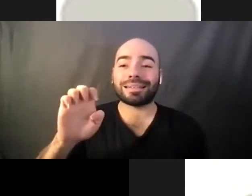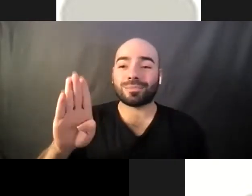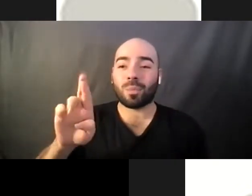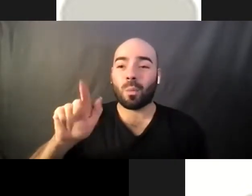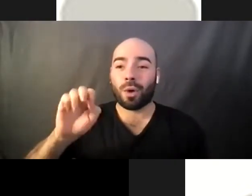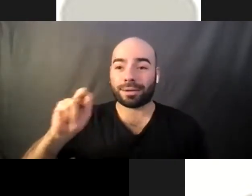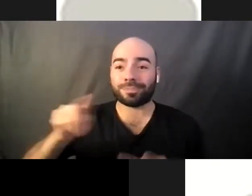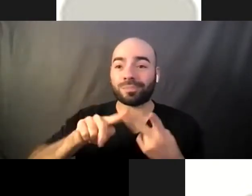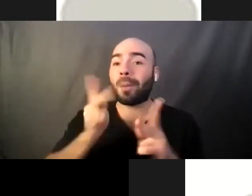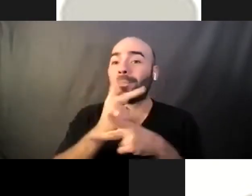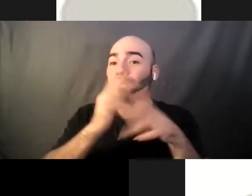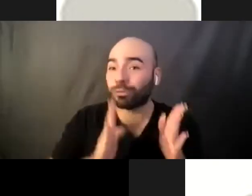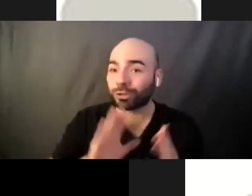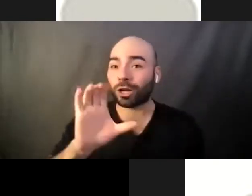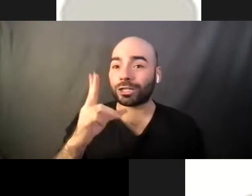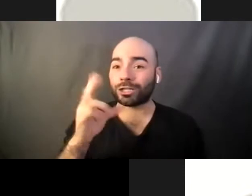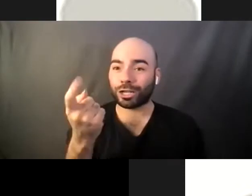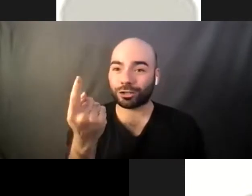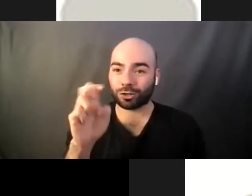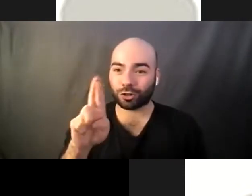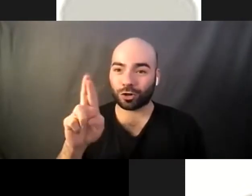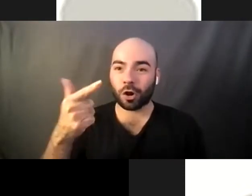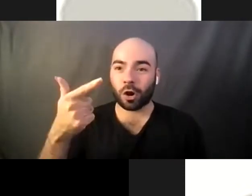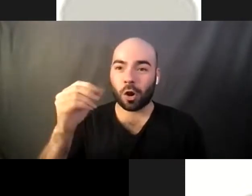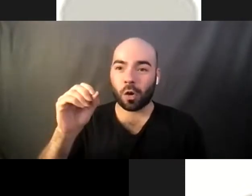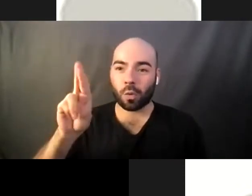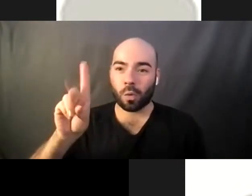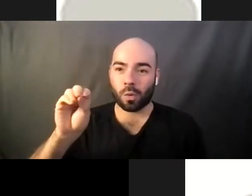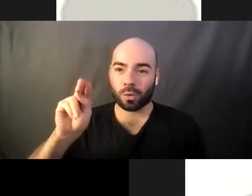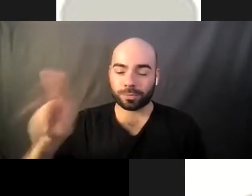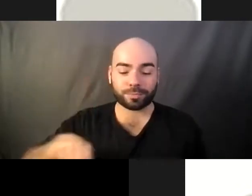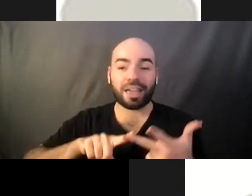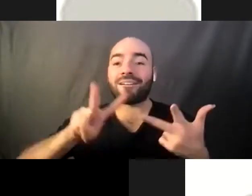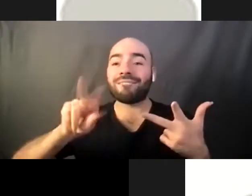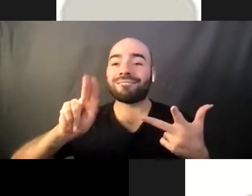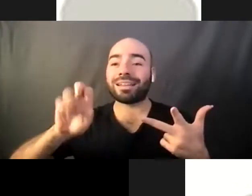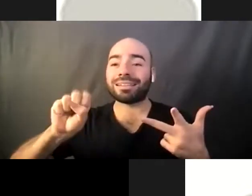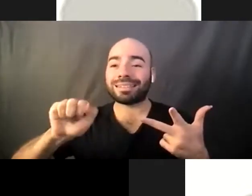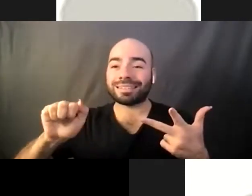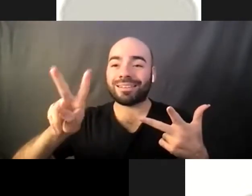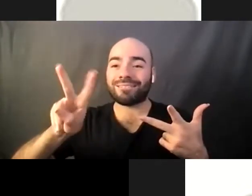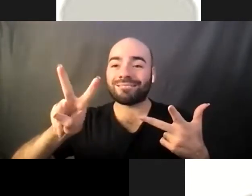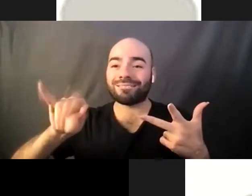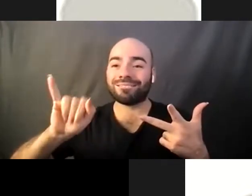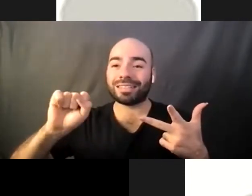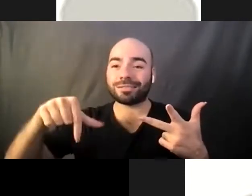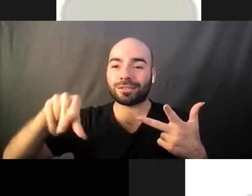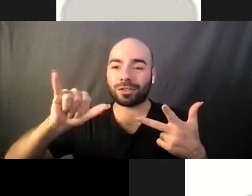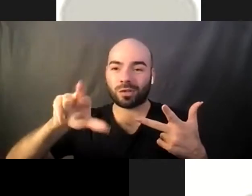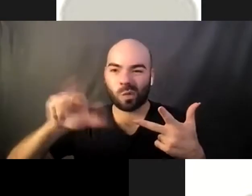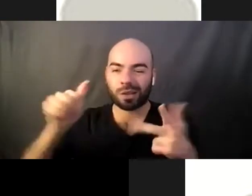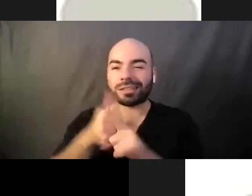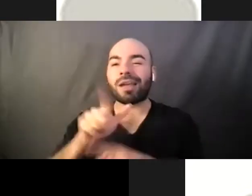Pier Kids, Chester Gordon, and we also have with us Vanessa Visquerra, who is an LGBTQ service coordinator